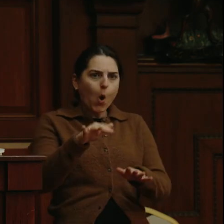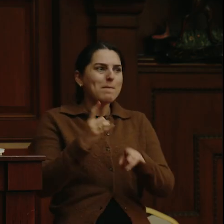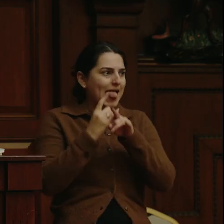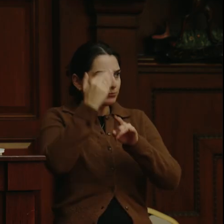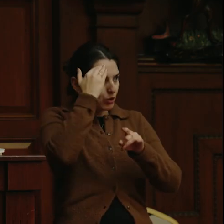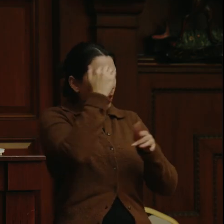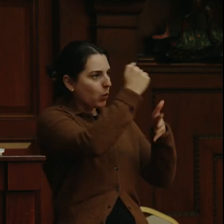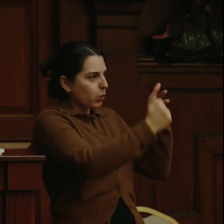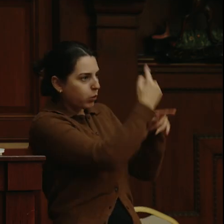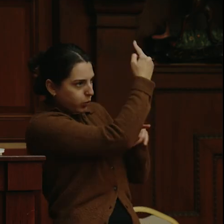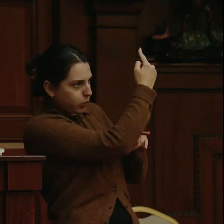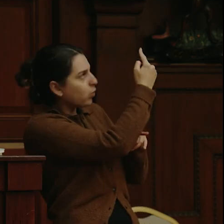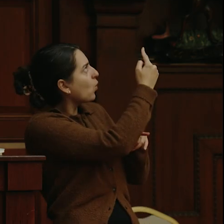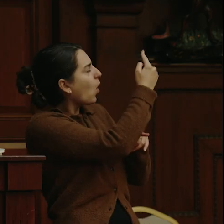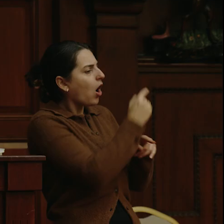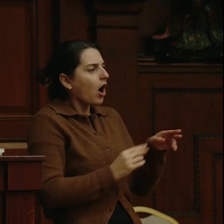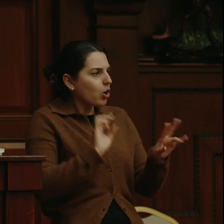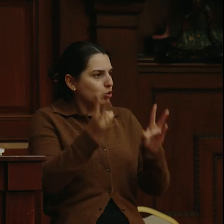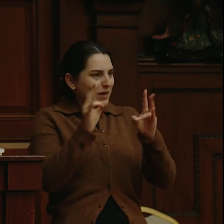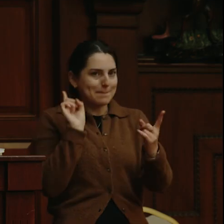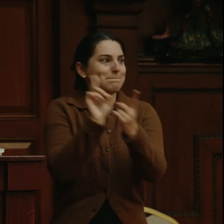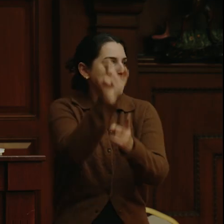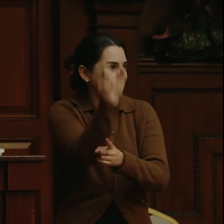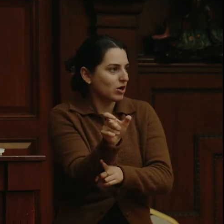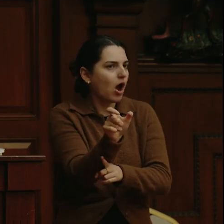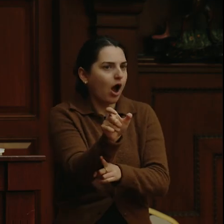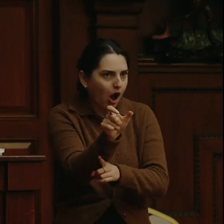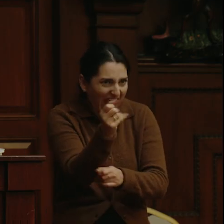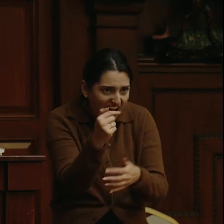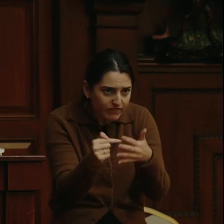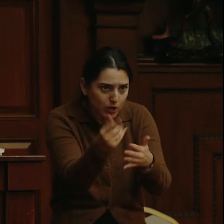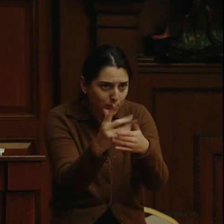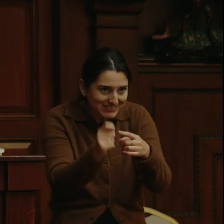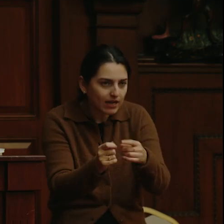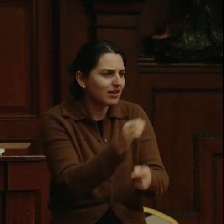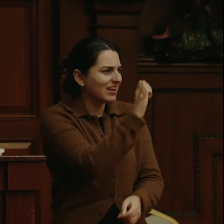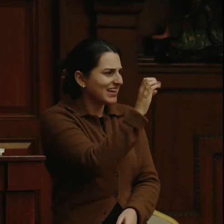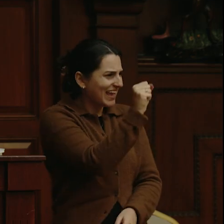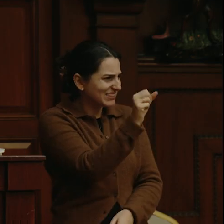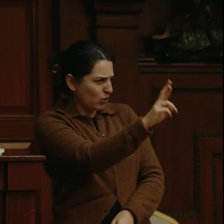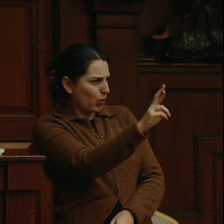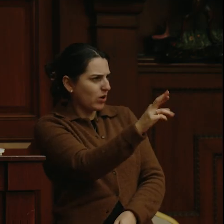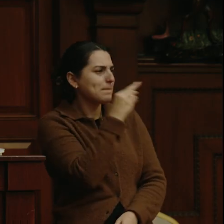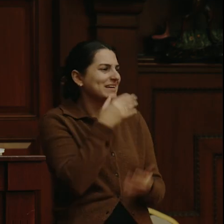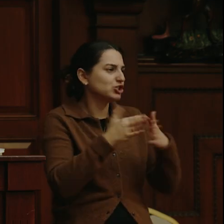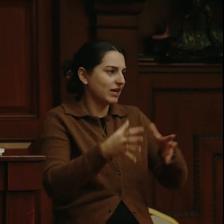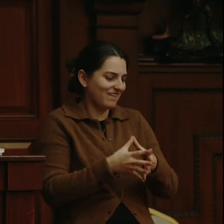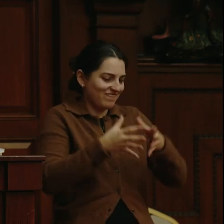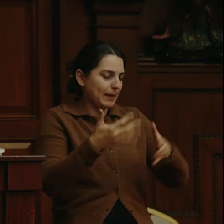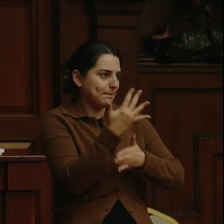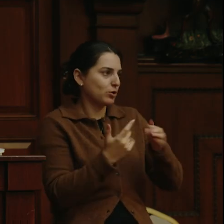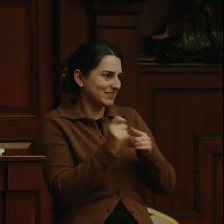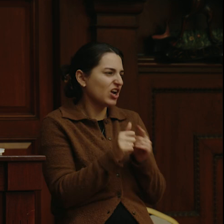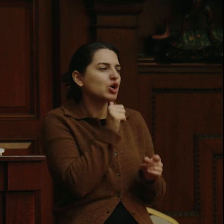helpful and might prompt me to see a patient more quickly when I had more information. So ESR is a general inflammation blood test. It's